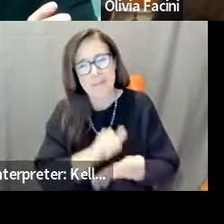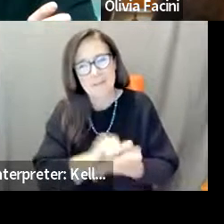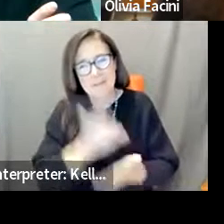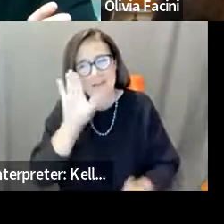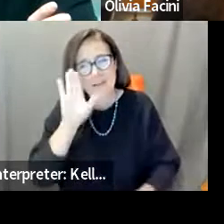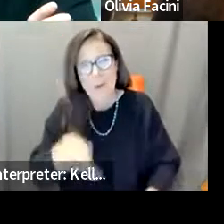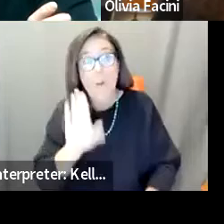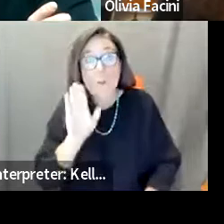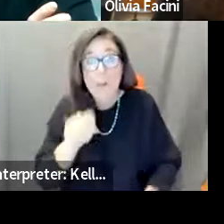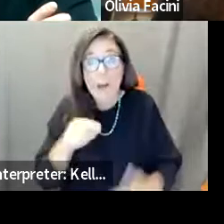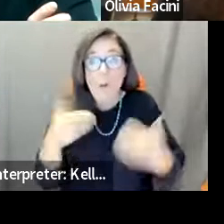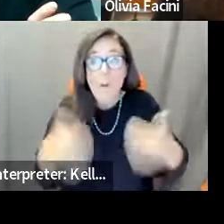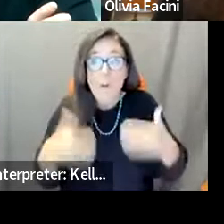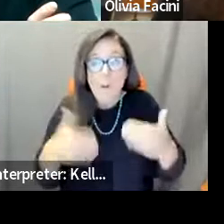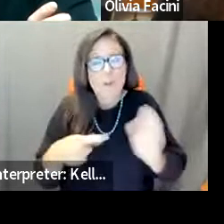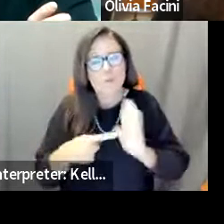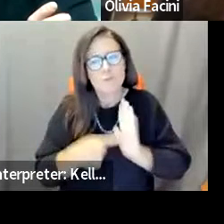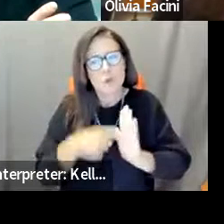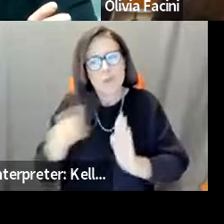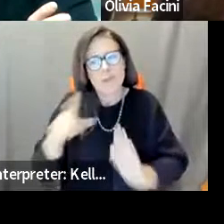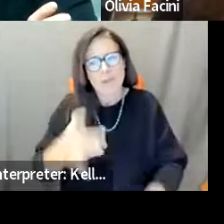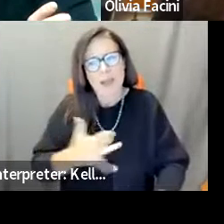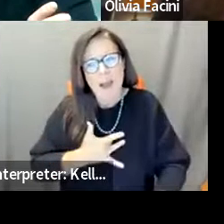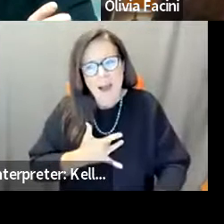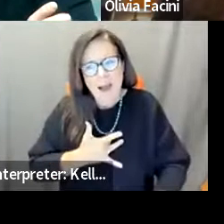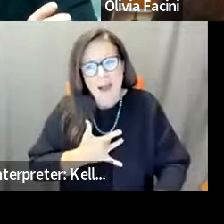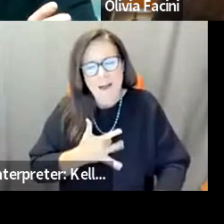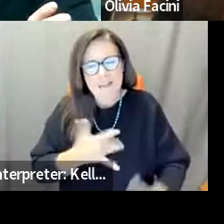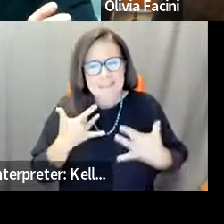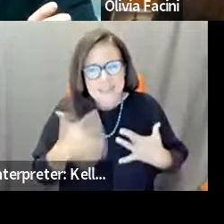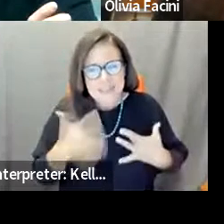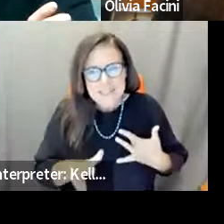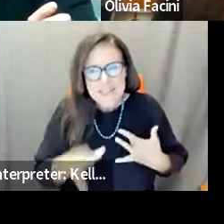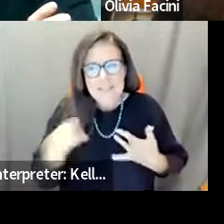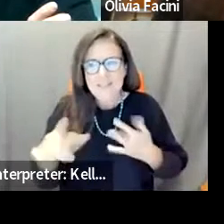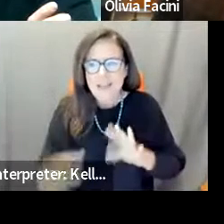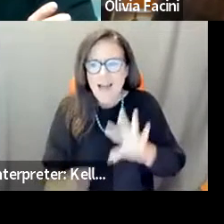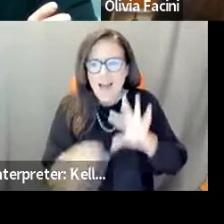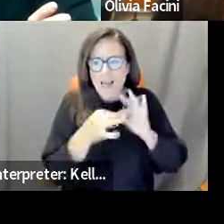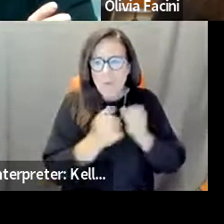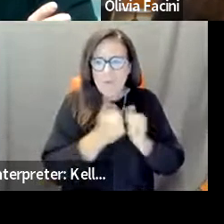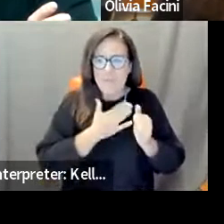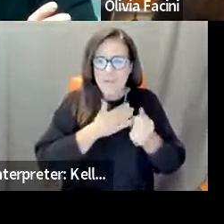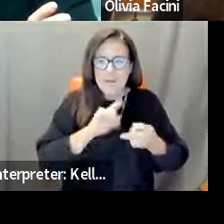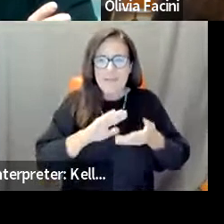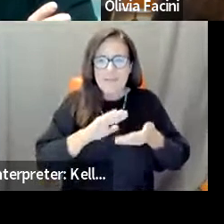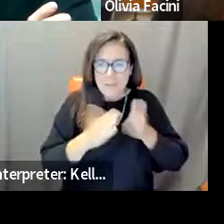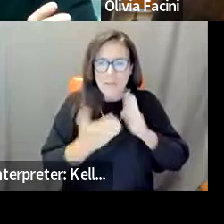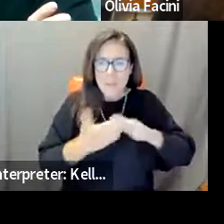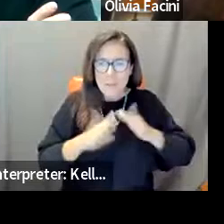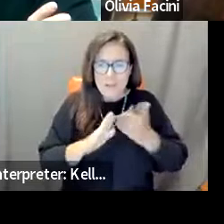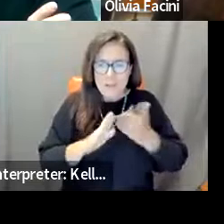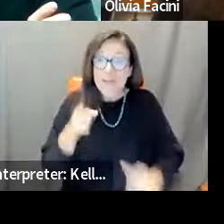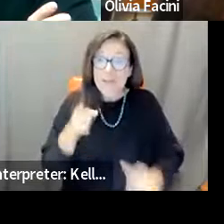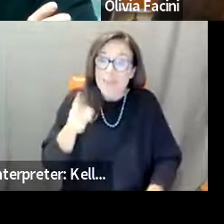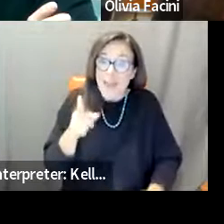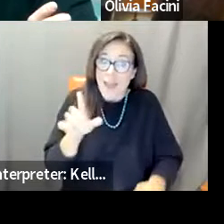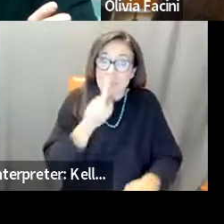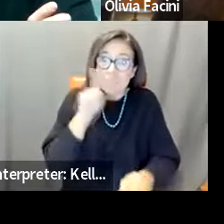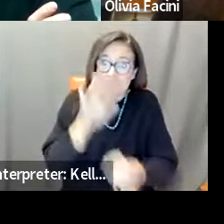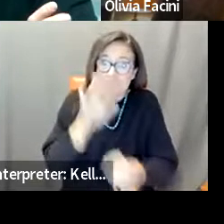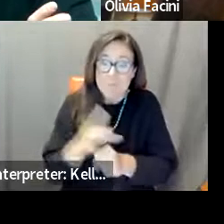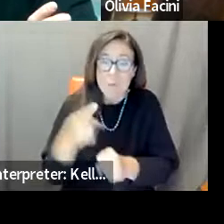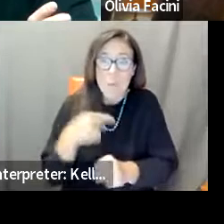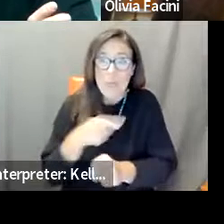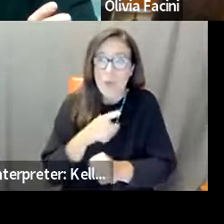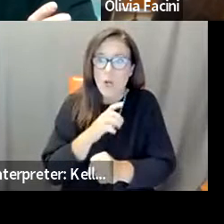whole idea of connecting with the visually impaired community and making sure that we were socially engaged and that we were